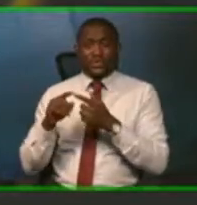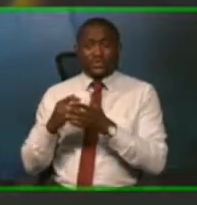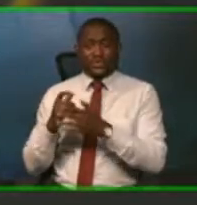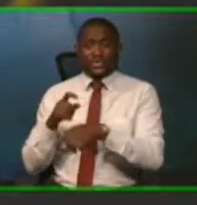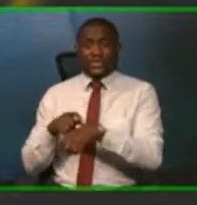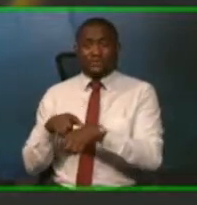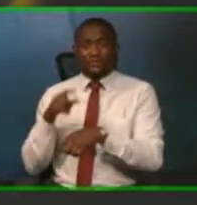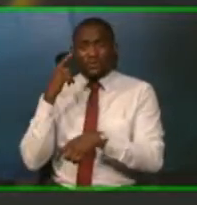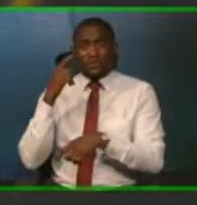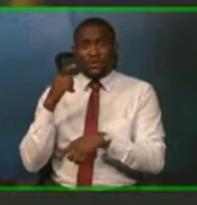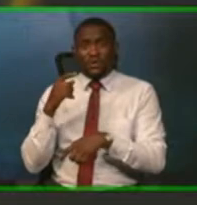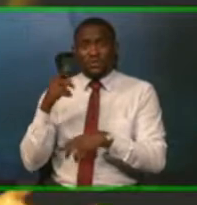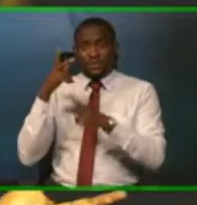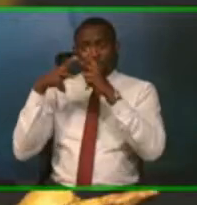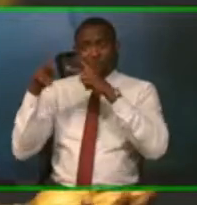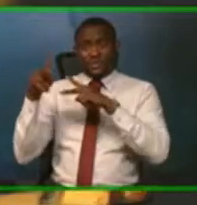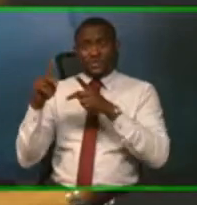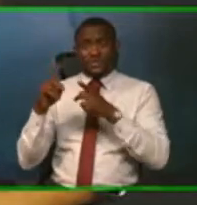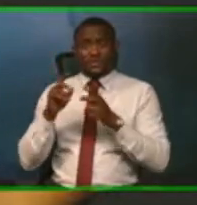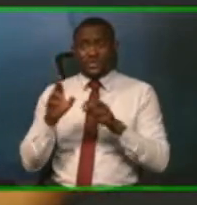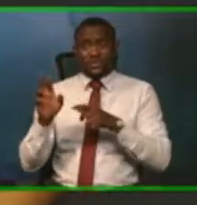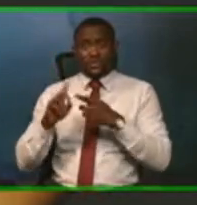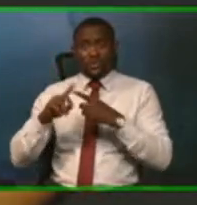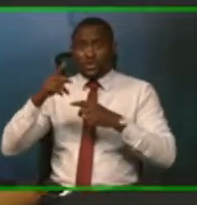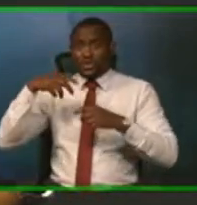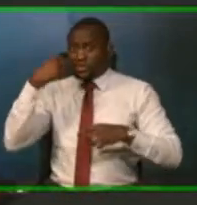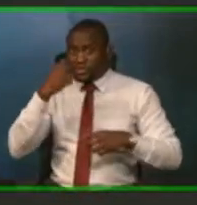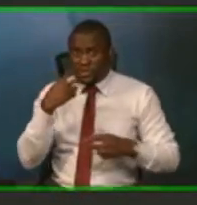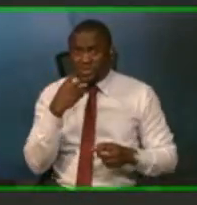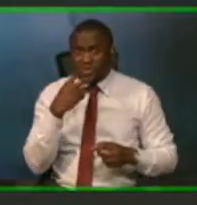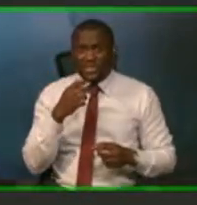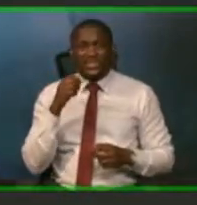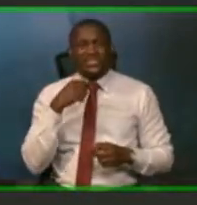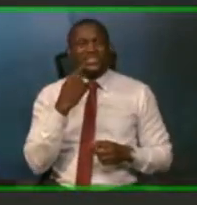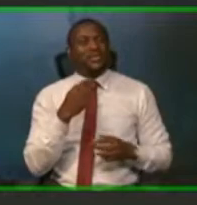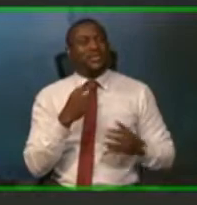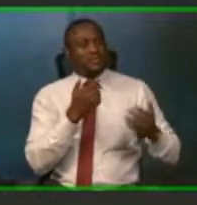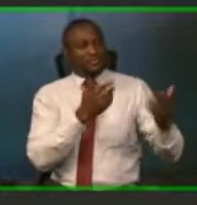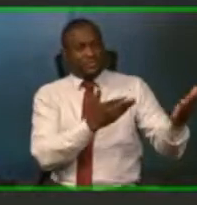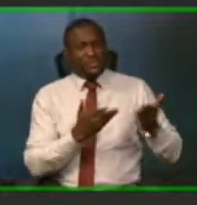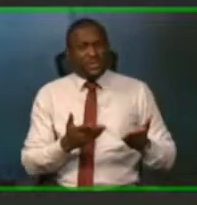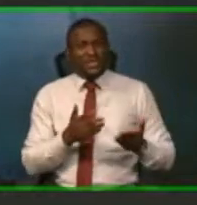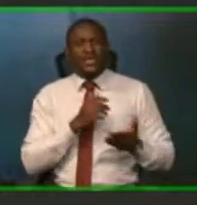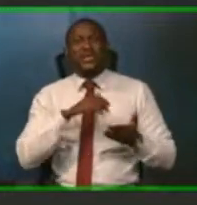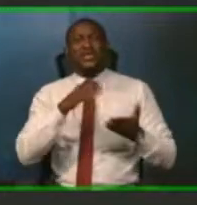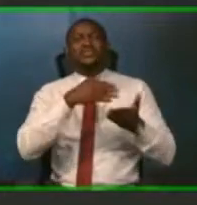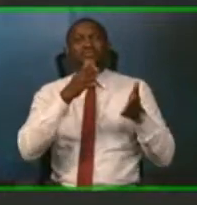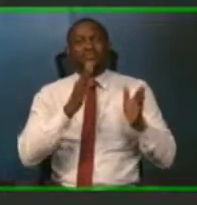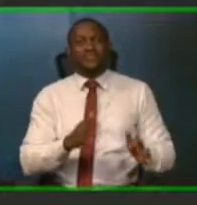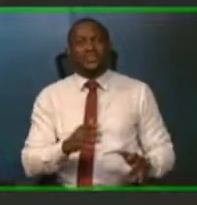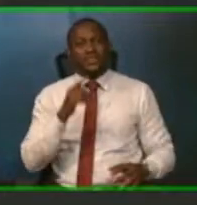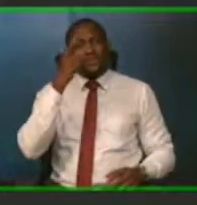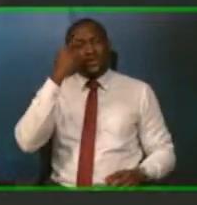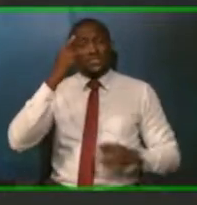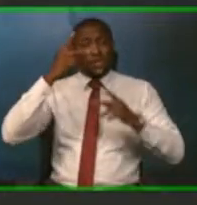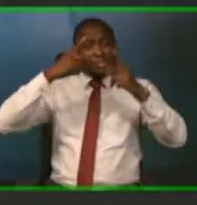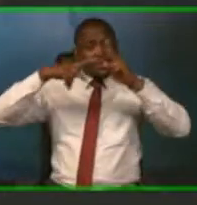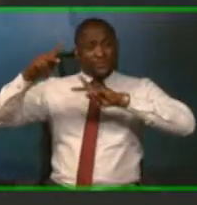for the prophet to prophesy, he said, bring me a minstrel, because the prophetic is atmosphere